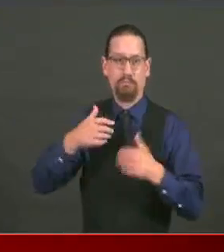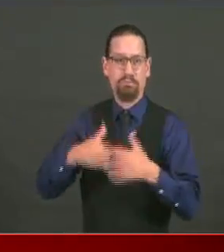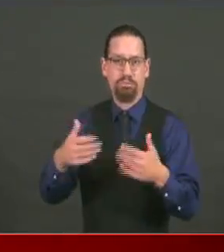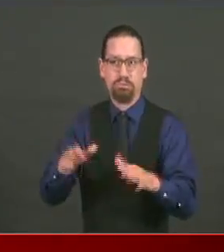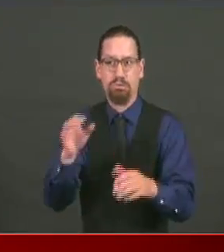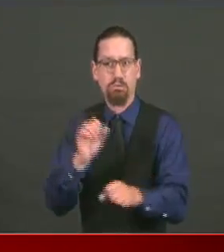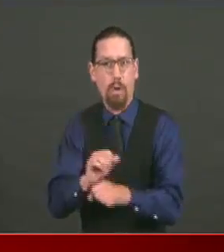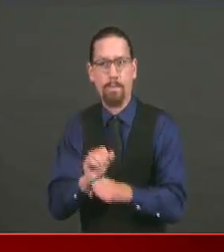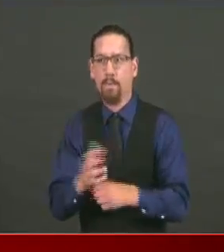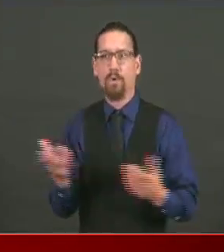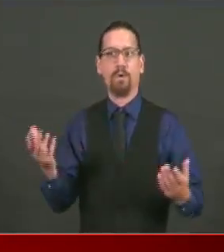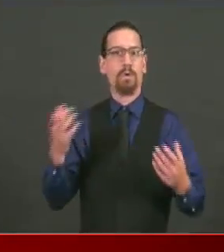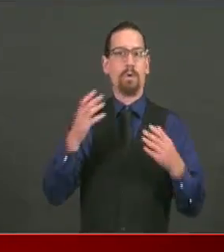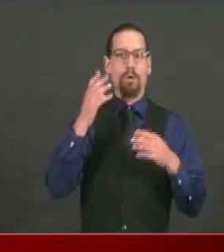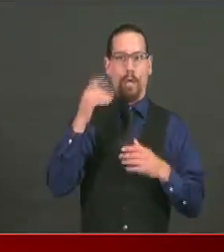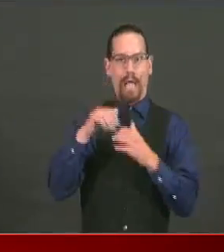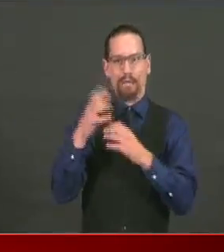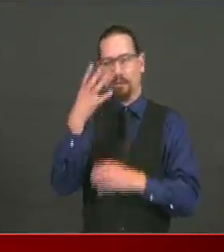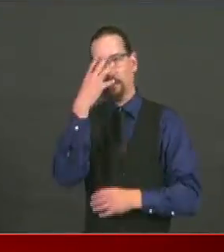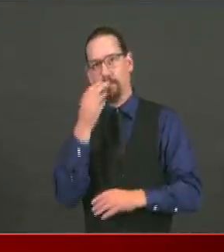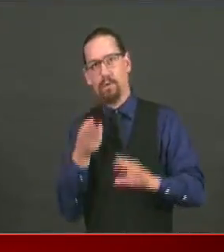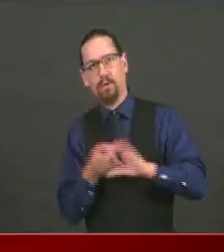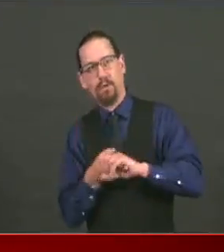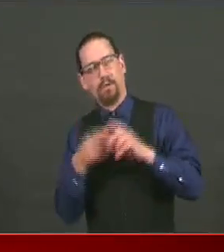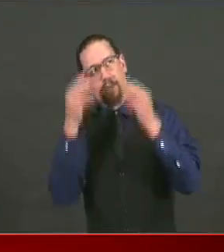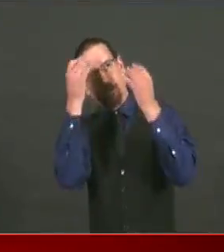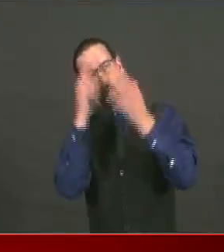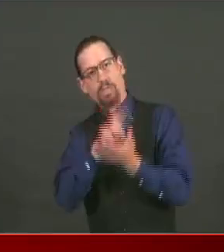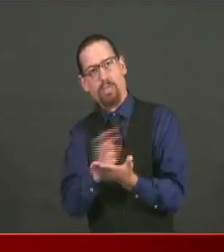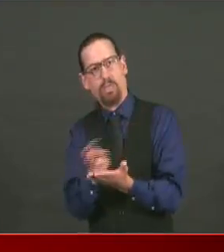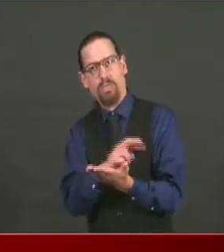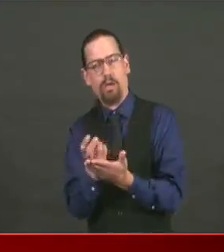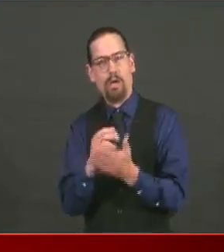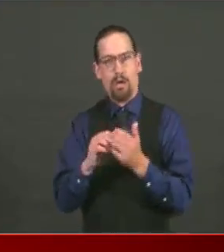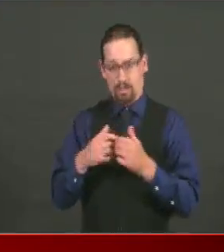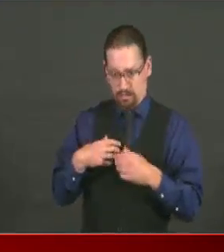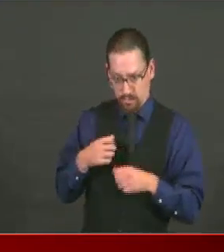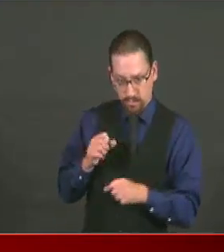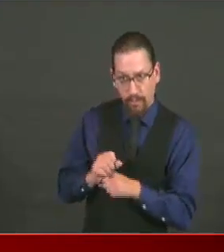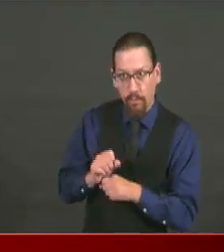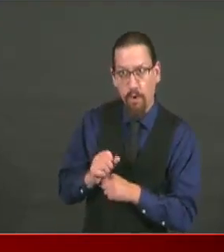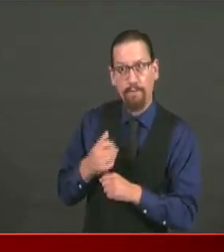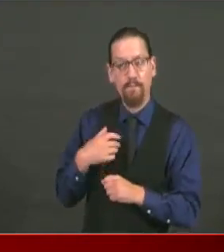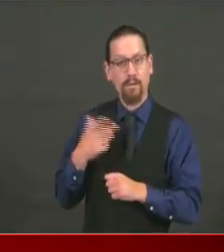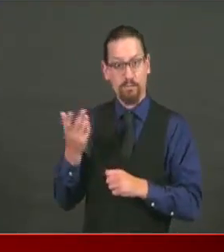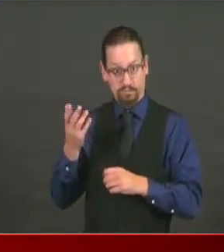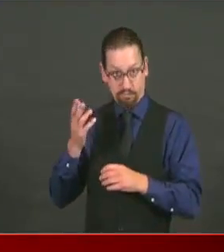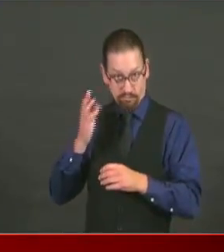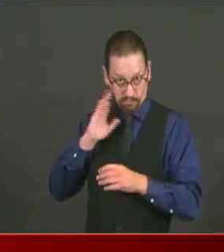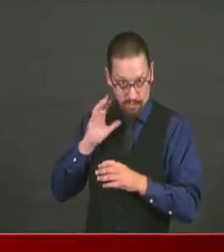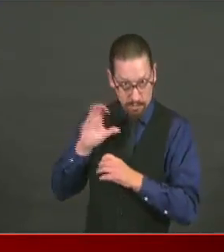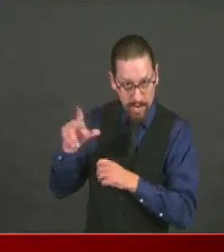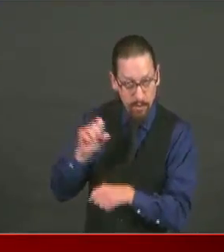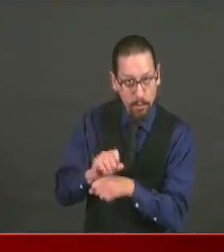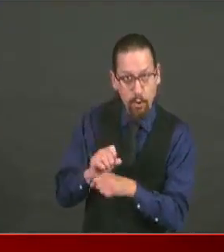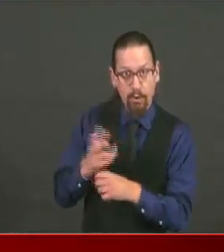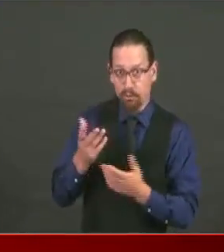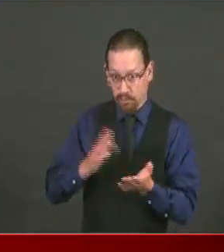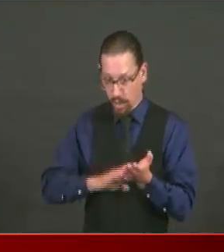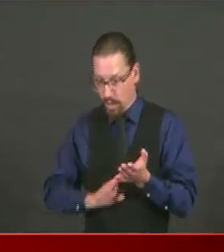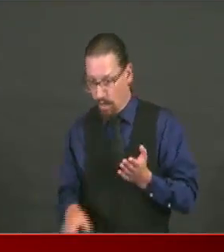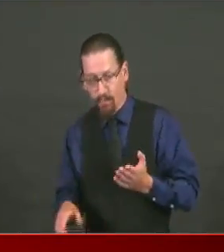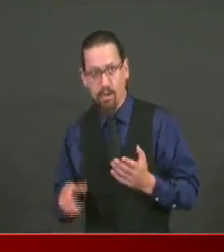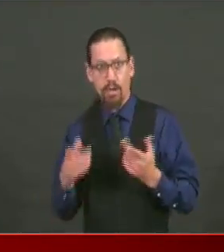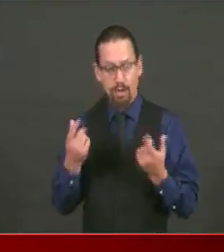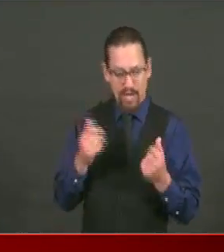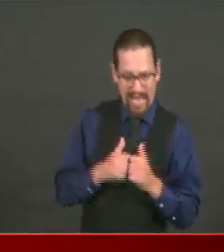wondering if they've been temporarily furloughed or are they ever going to get their job back. And I hear from you.